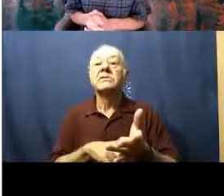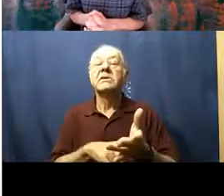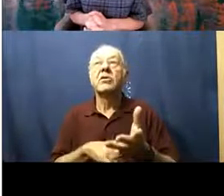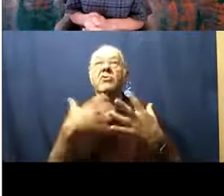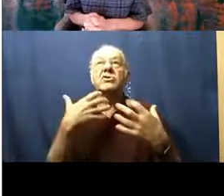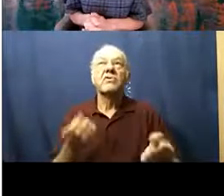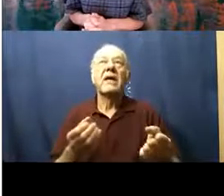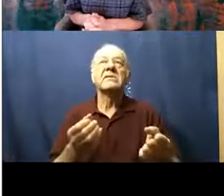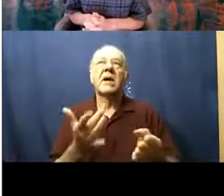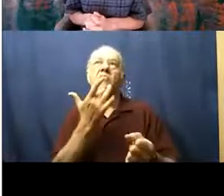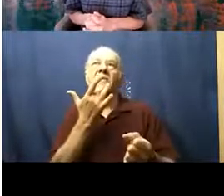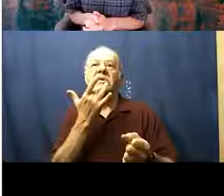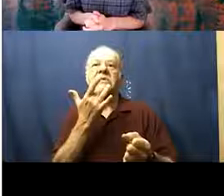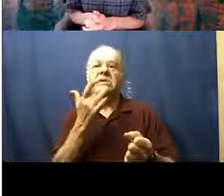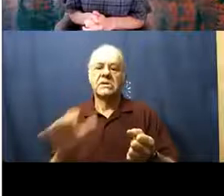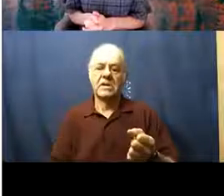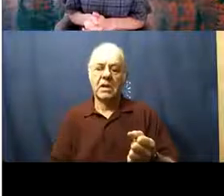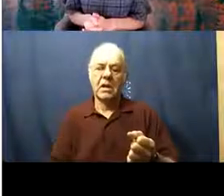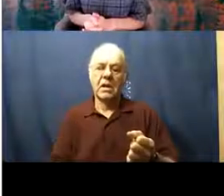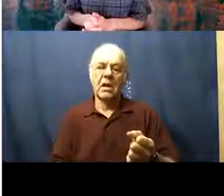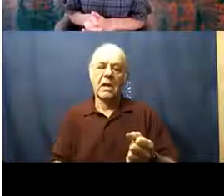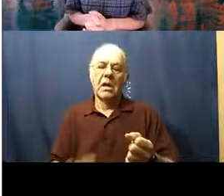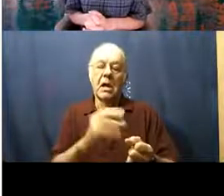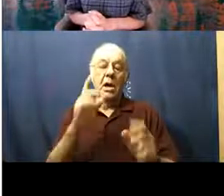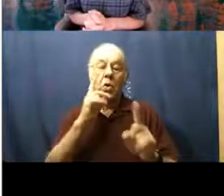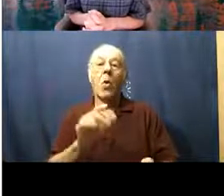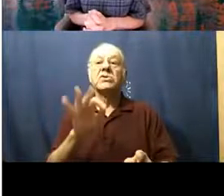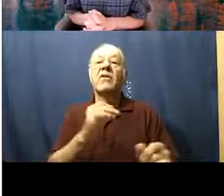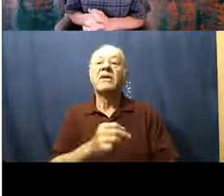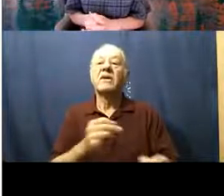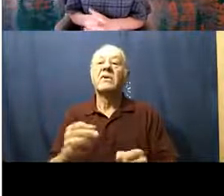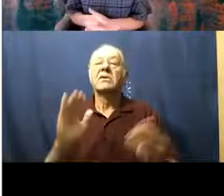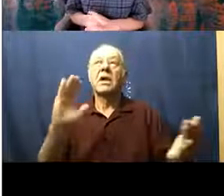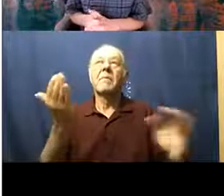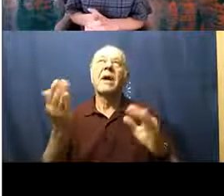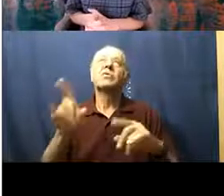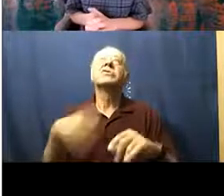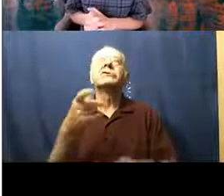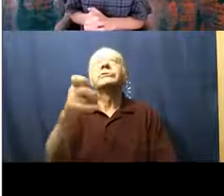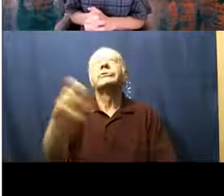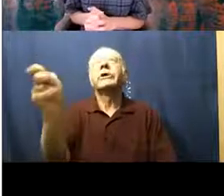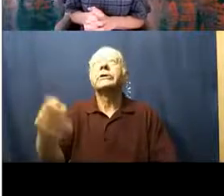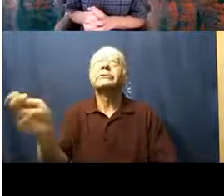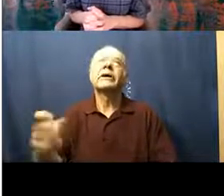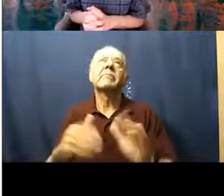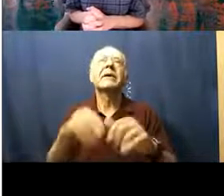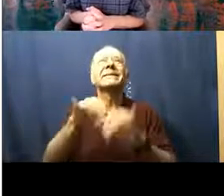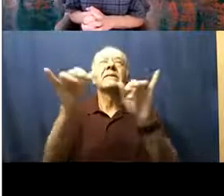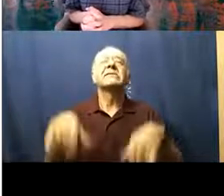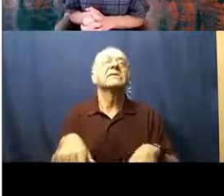and preferences and goals of individuals versus checking boxes within a system.